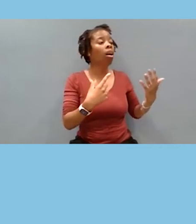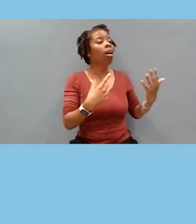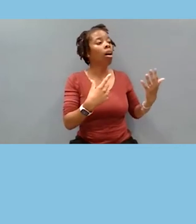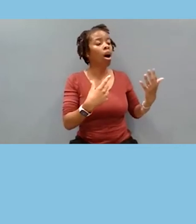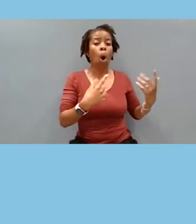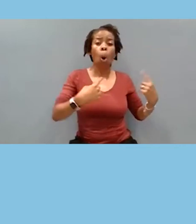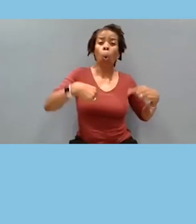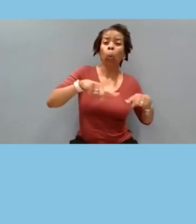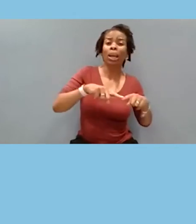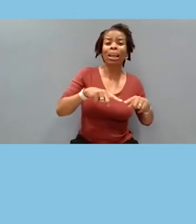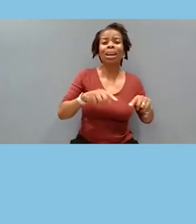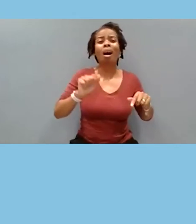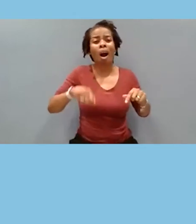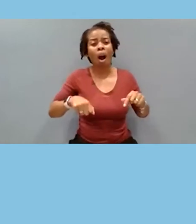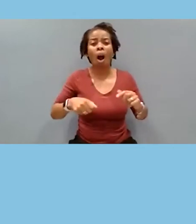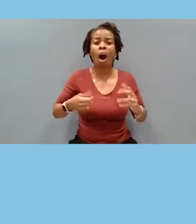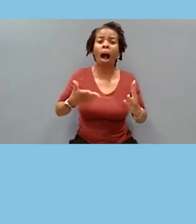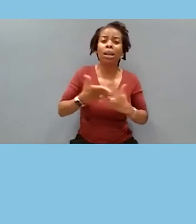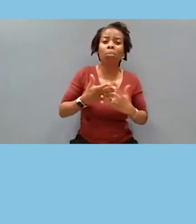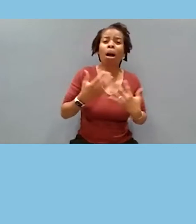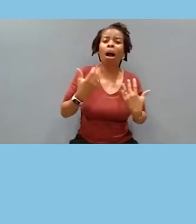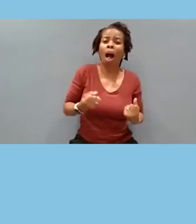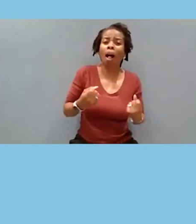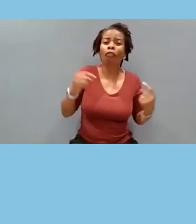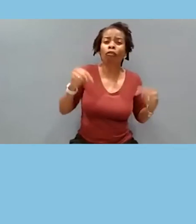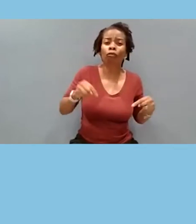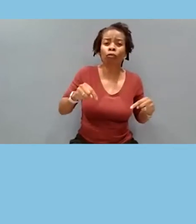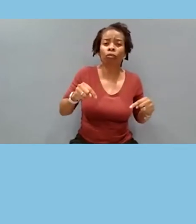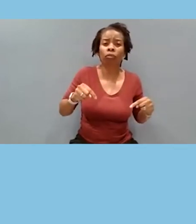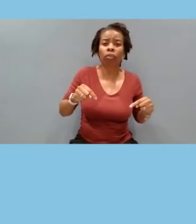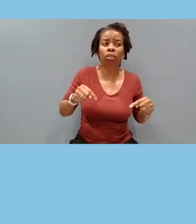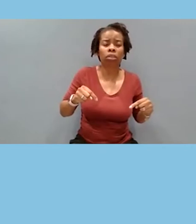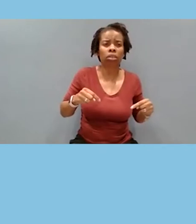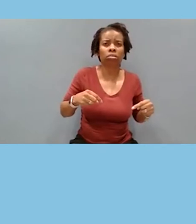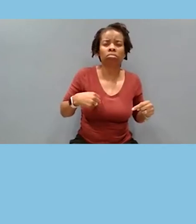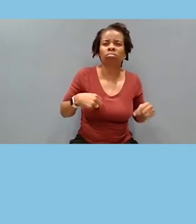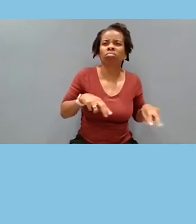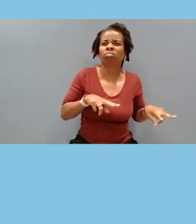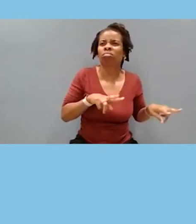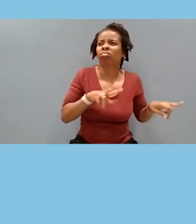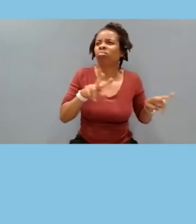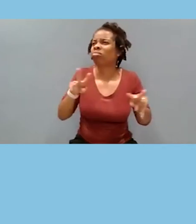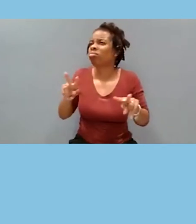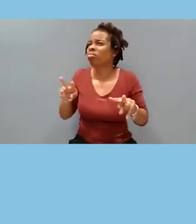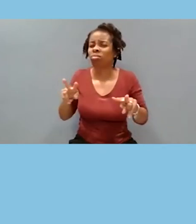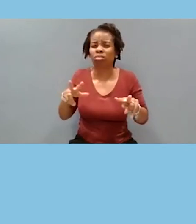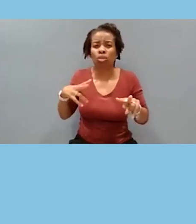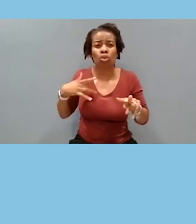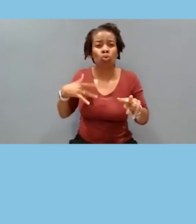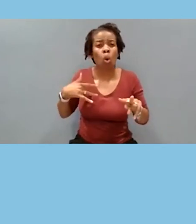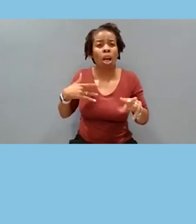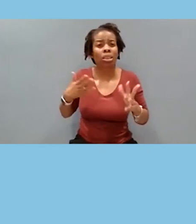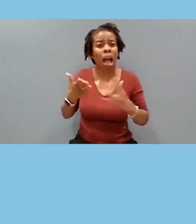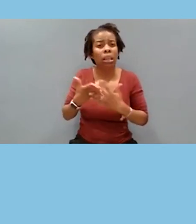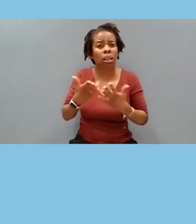signs that everywhere said, we are accessible, there wasn't even an accessible toilet in the large building where my office